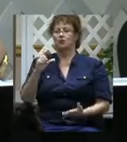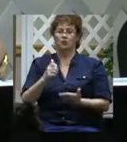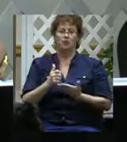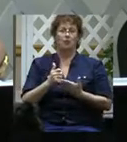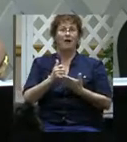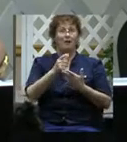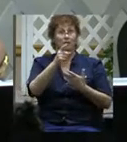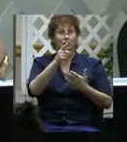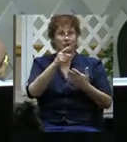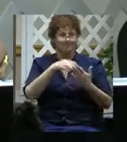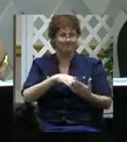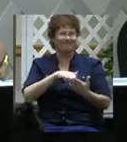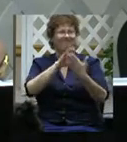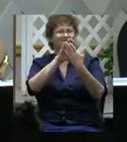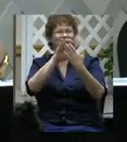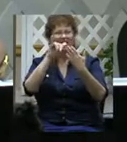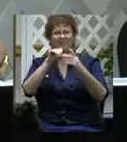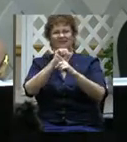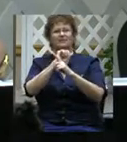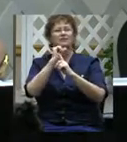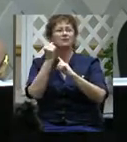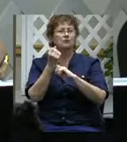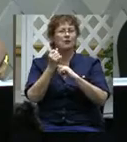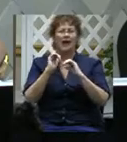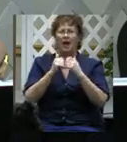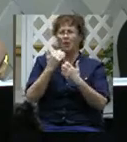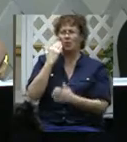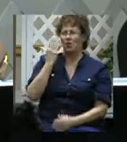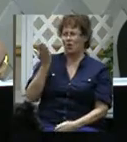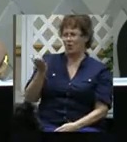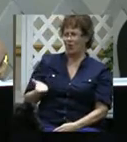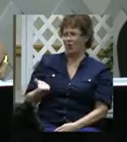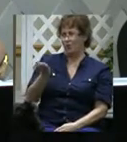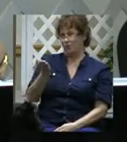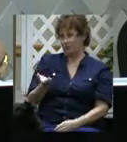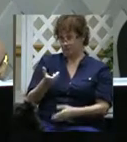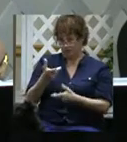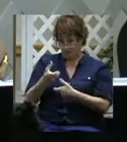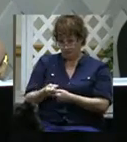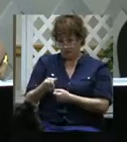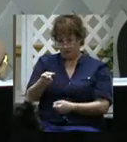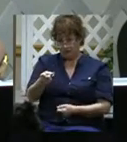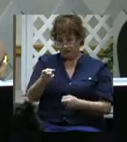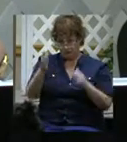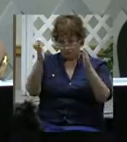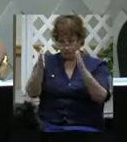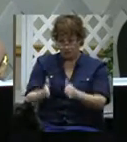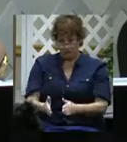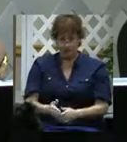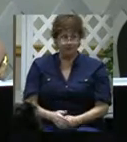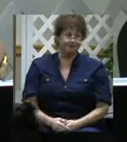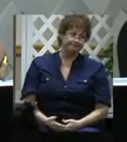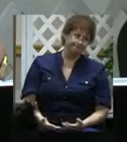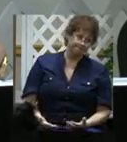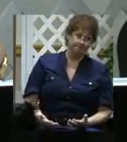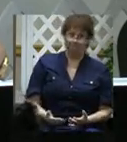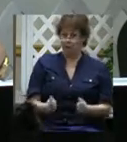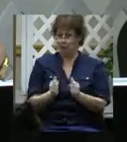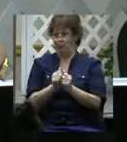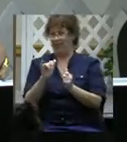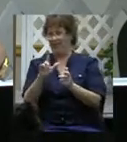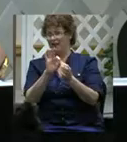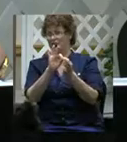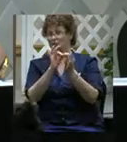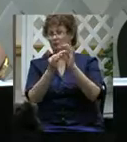be facing this kind of situations. How do you know if you can trust this person to do the interpretation?